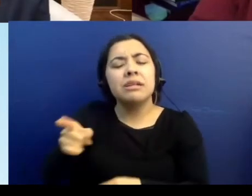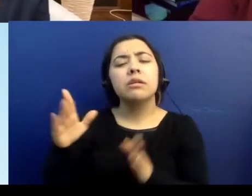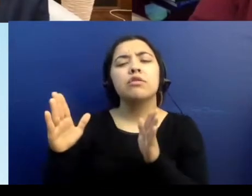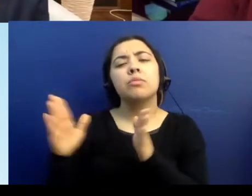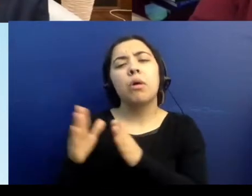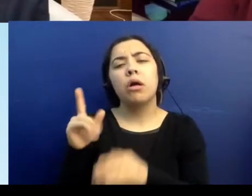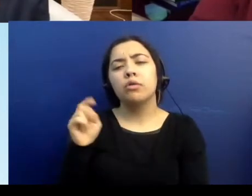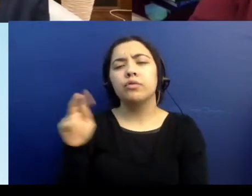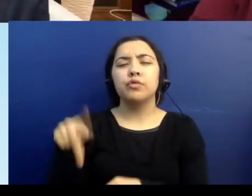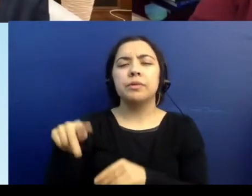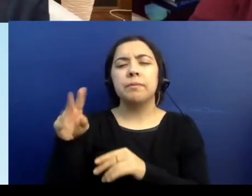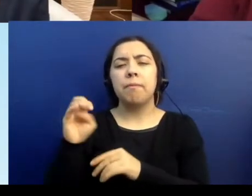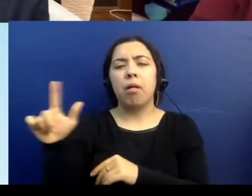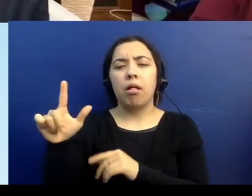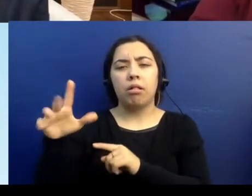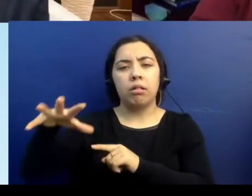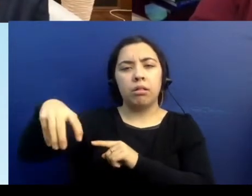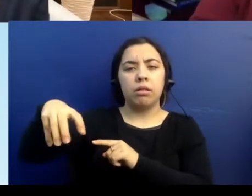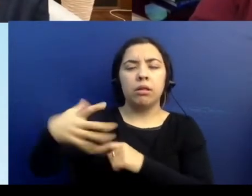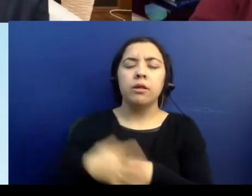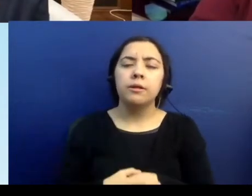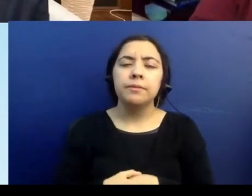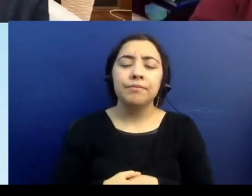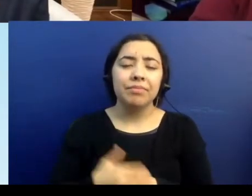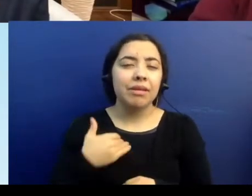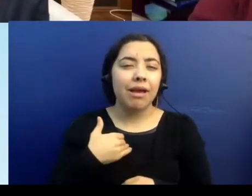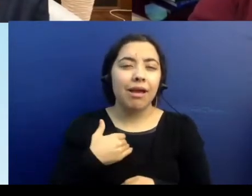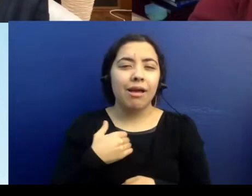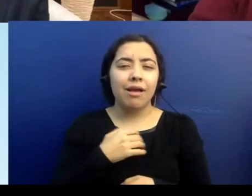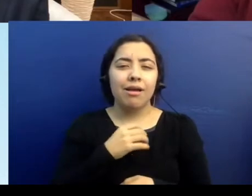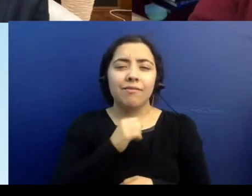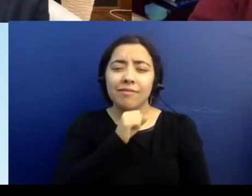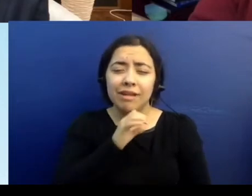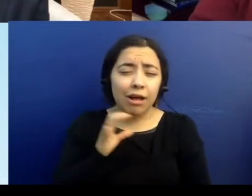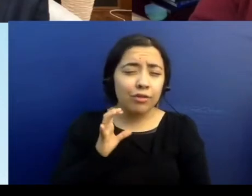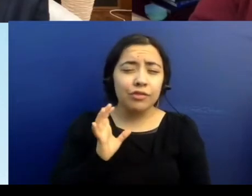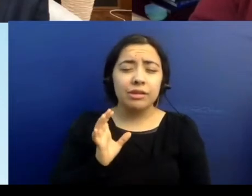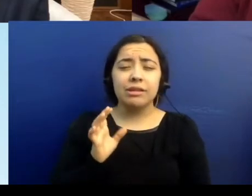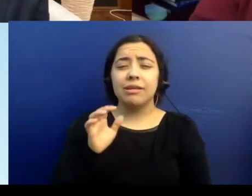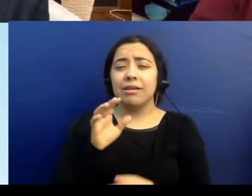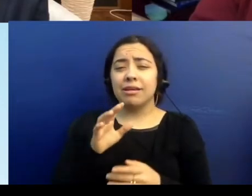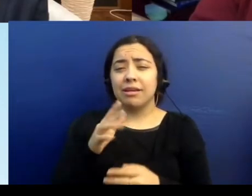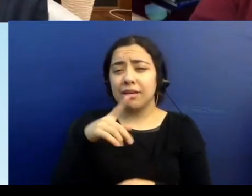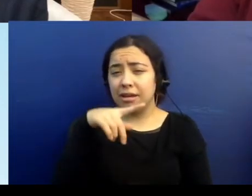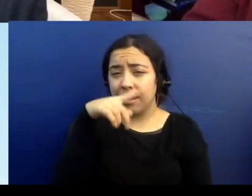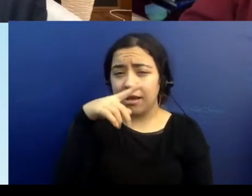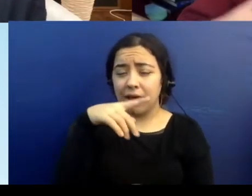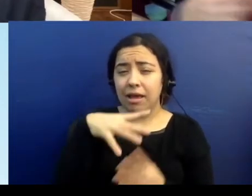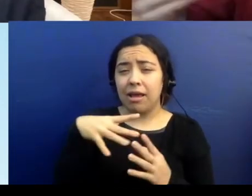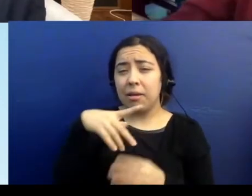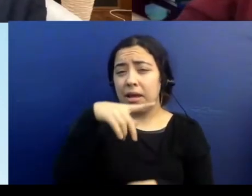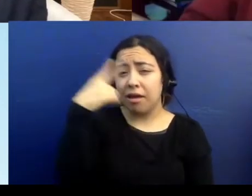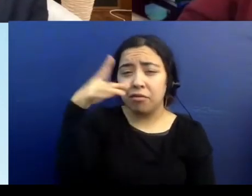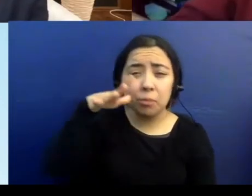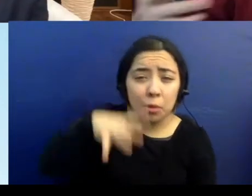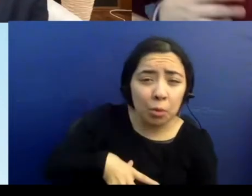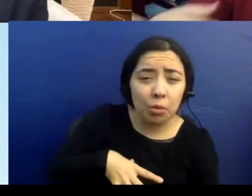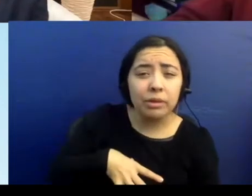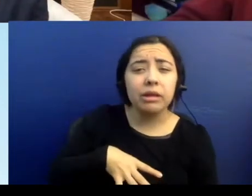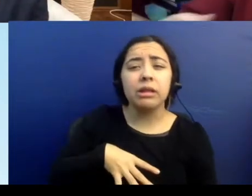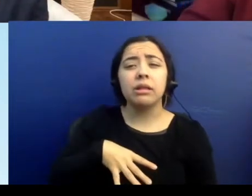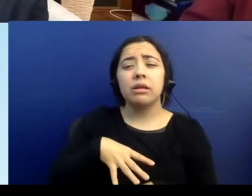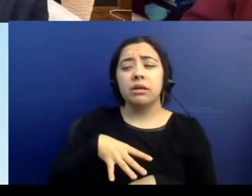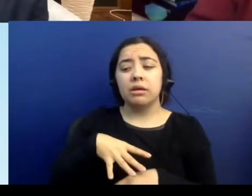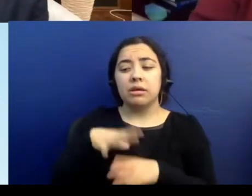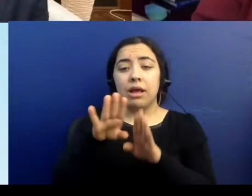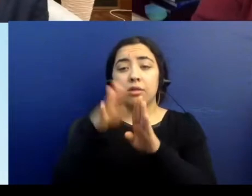which this elderly African-American woman, you know, stood at the door because, you know, we weren't going inside